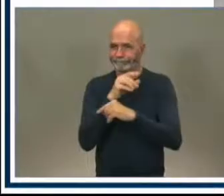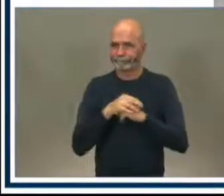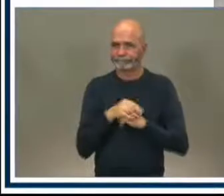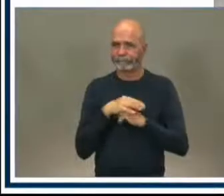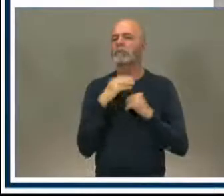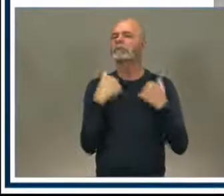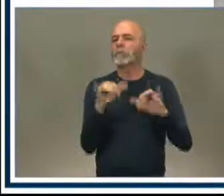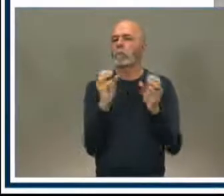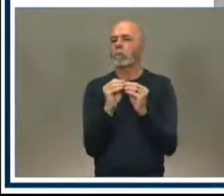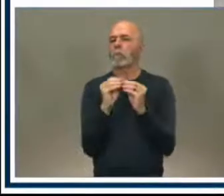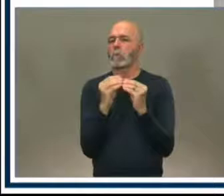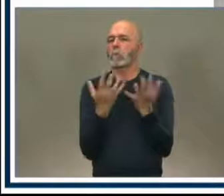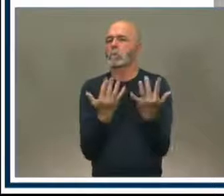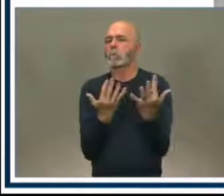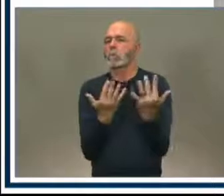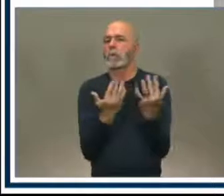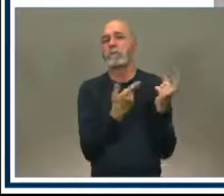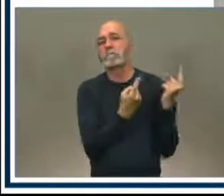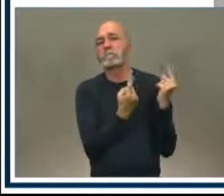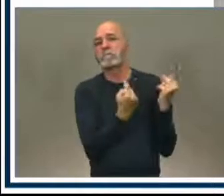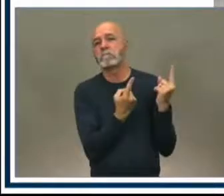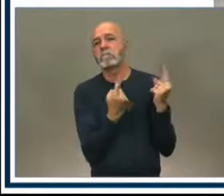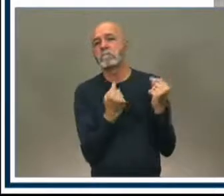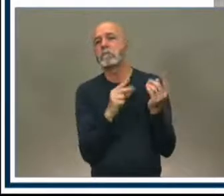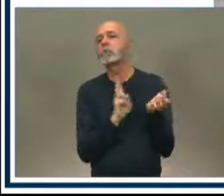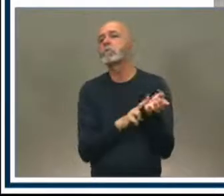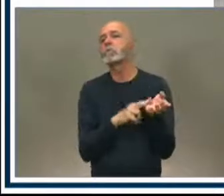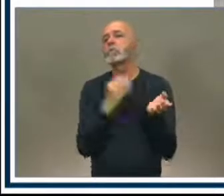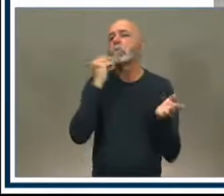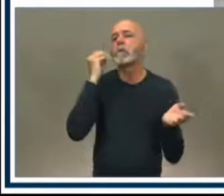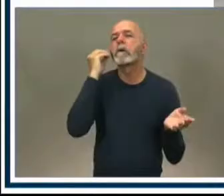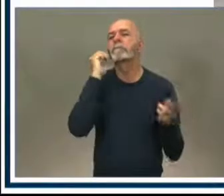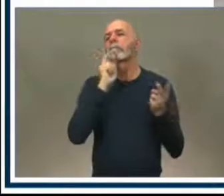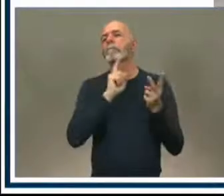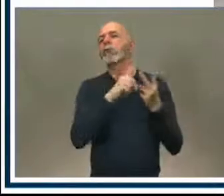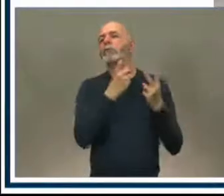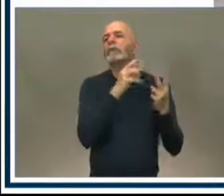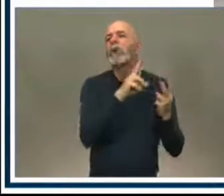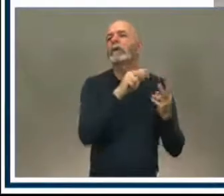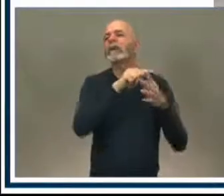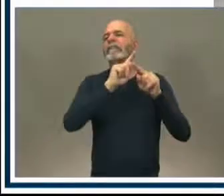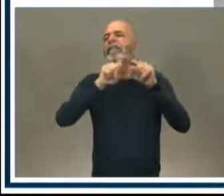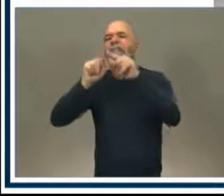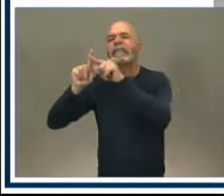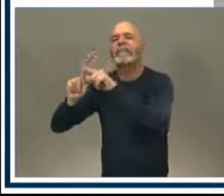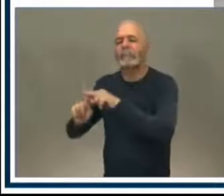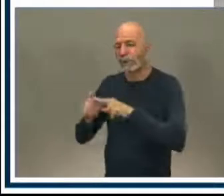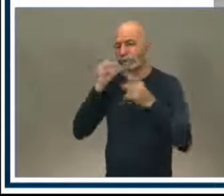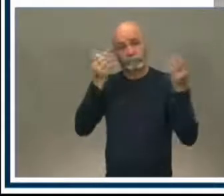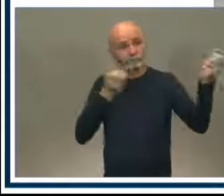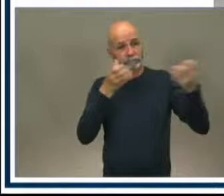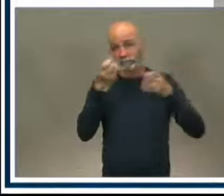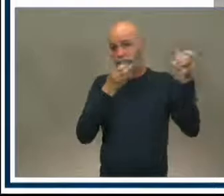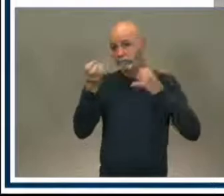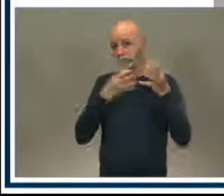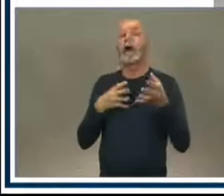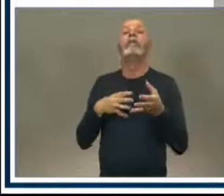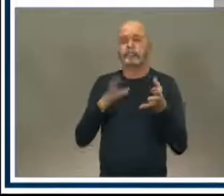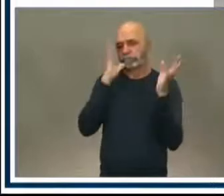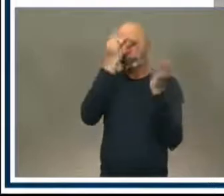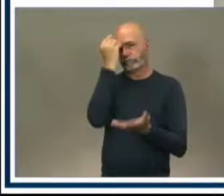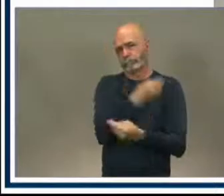waiting on more long-term care numbers and home care numbers, and we'll update you as soon as those come in. But the priority